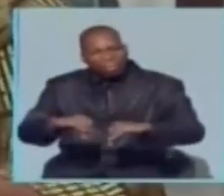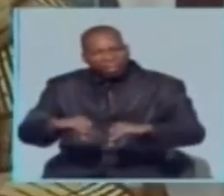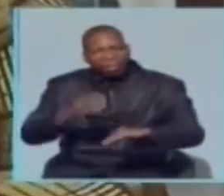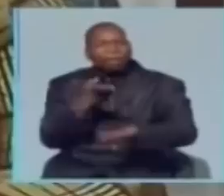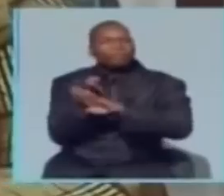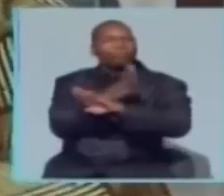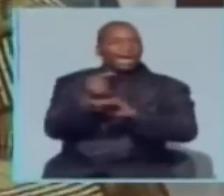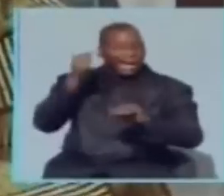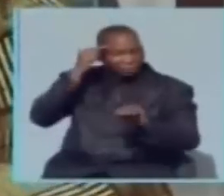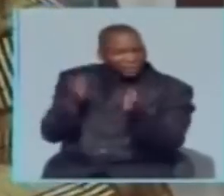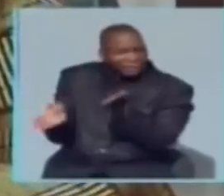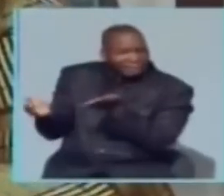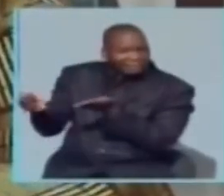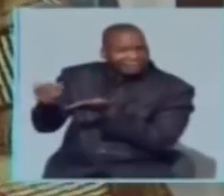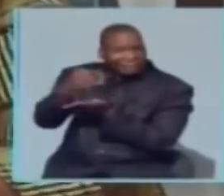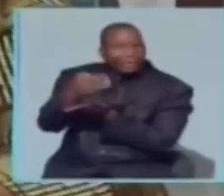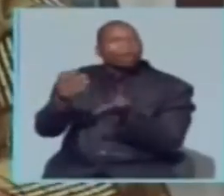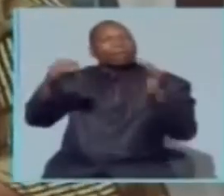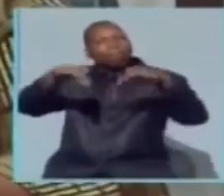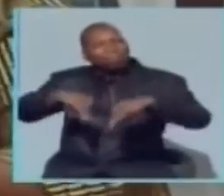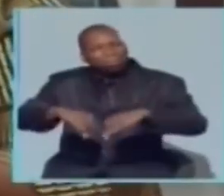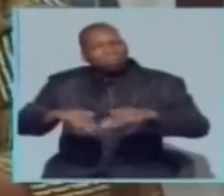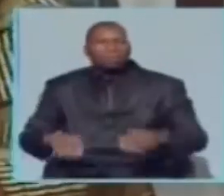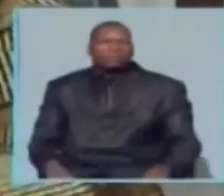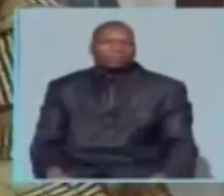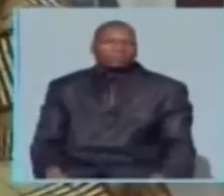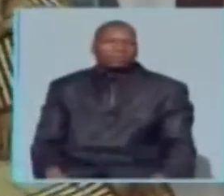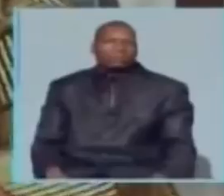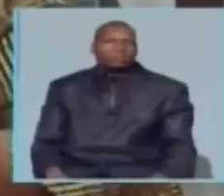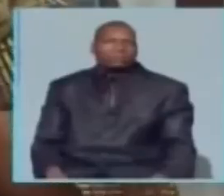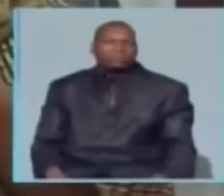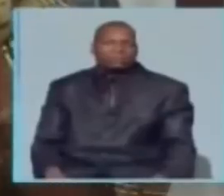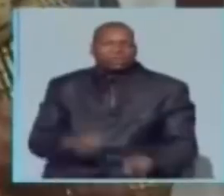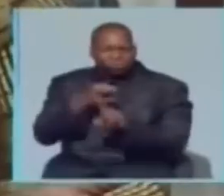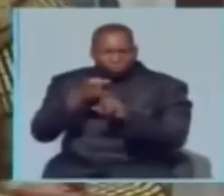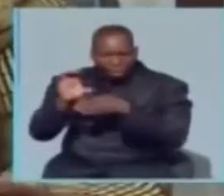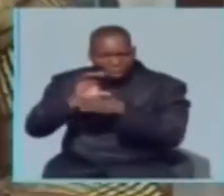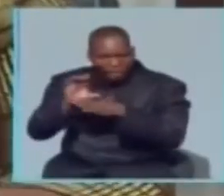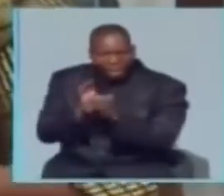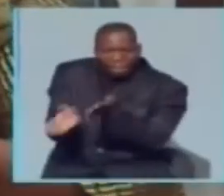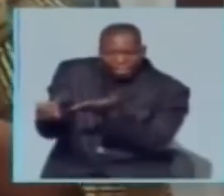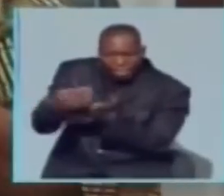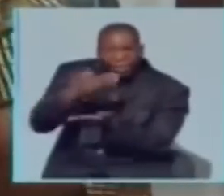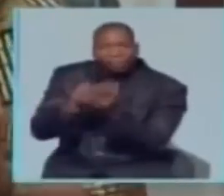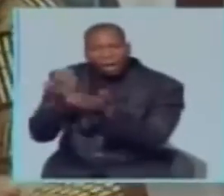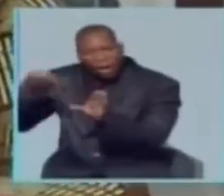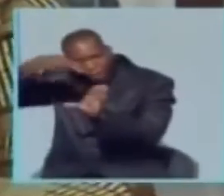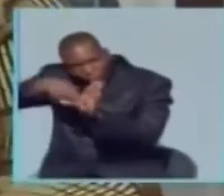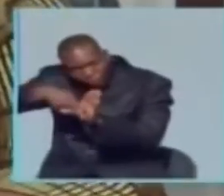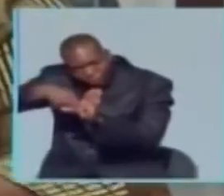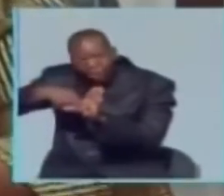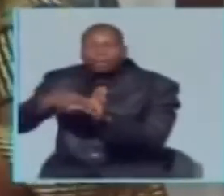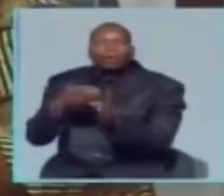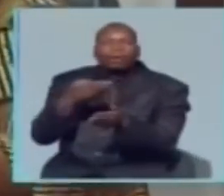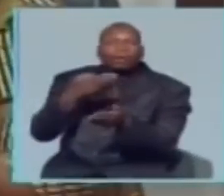earn before has been eroded. The revenue it would earn from copper to be able to procure fuel, to be able to pay for